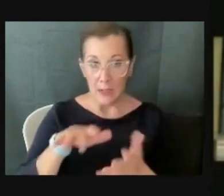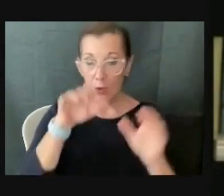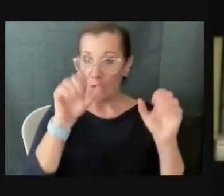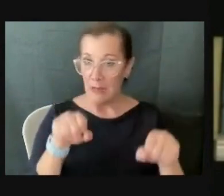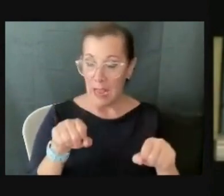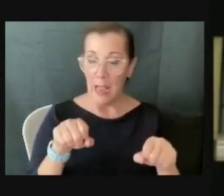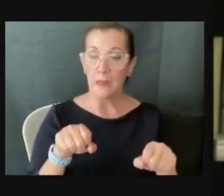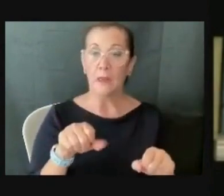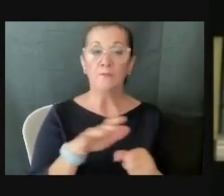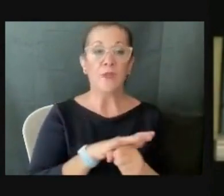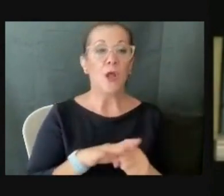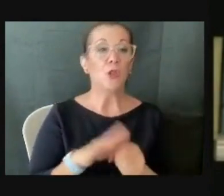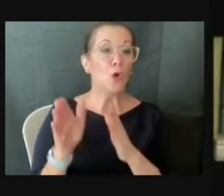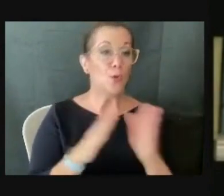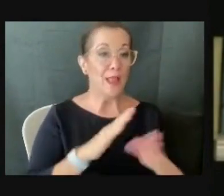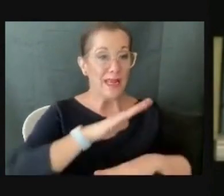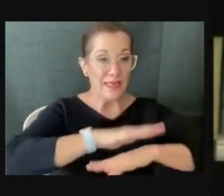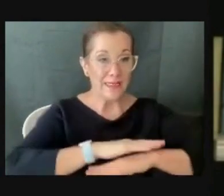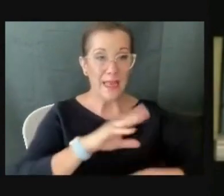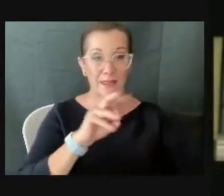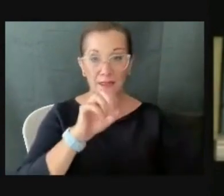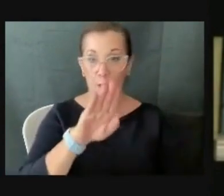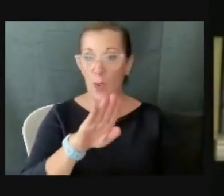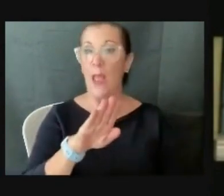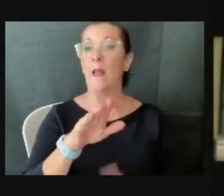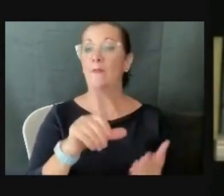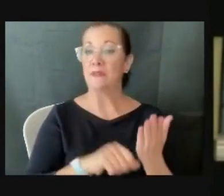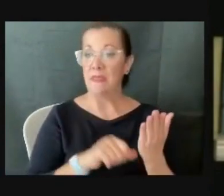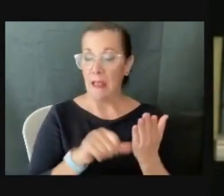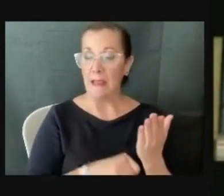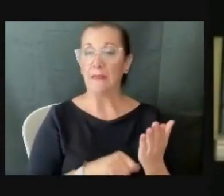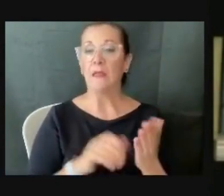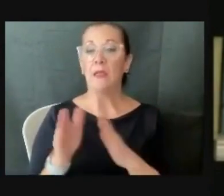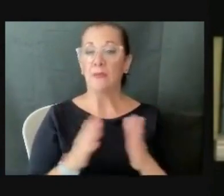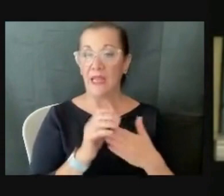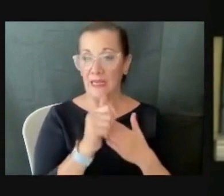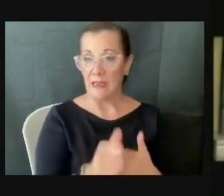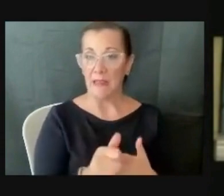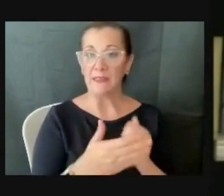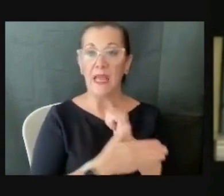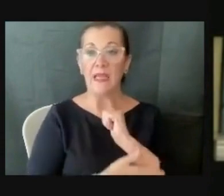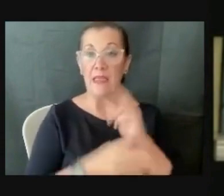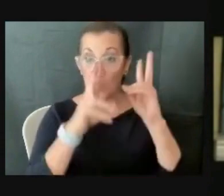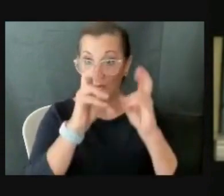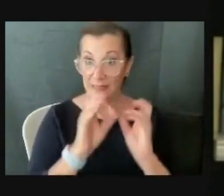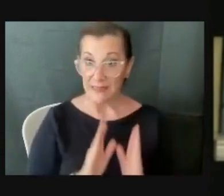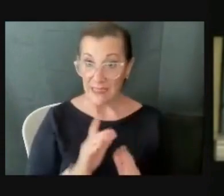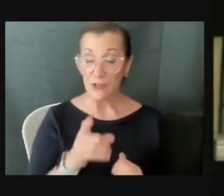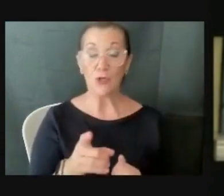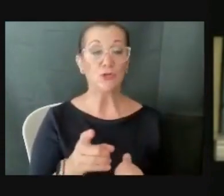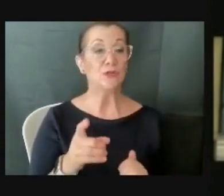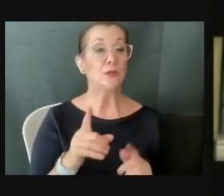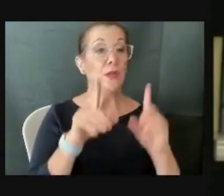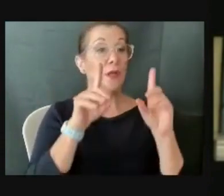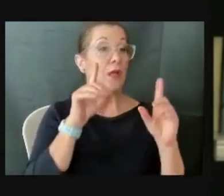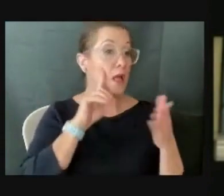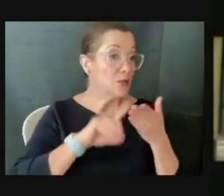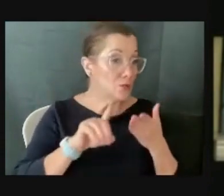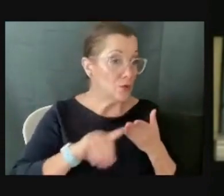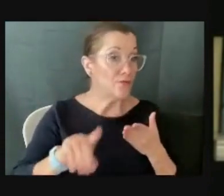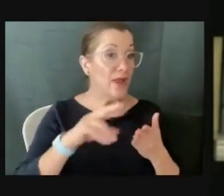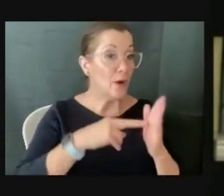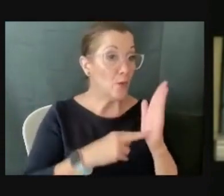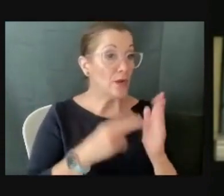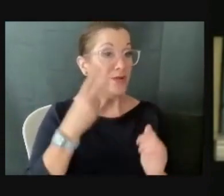local planning desk, planning website, and planning guides. The county assessors and surveyors records to see kind of where your